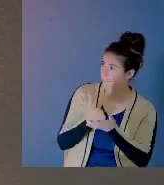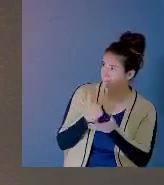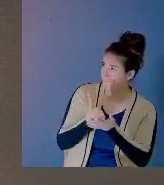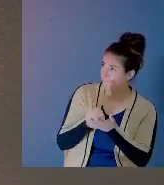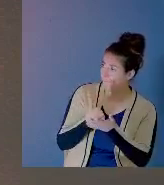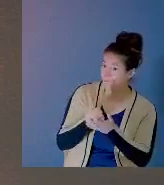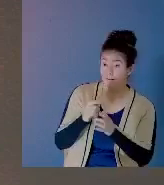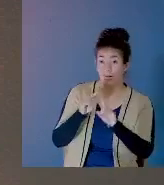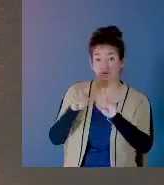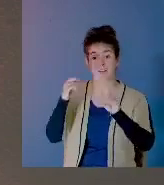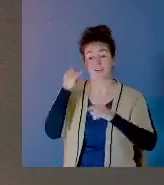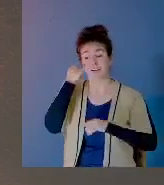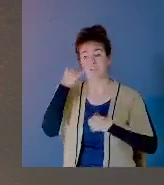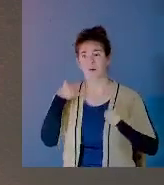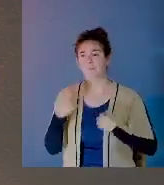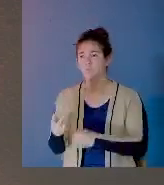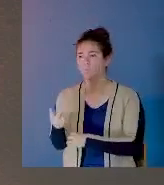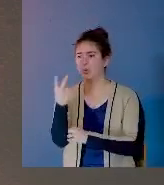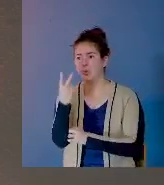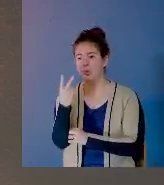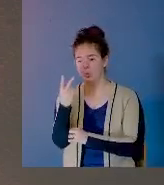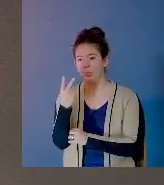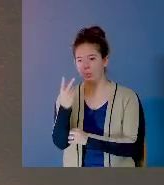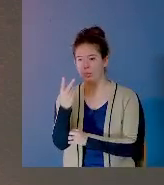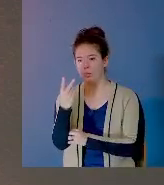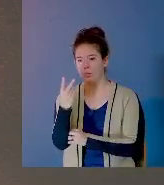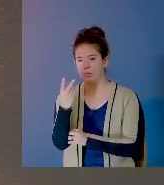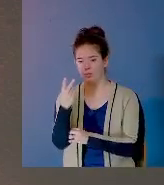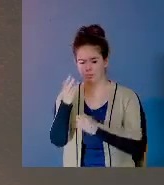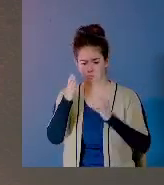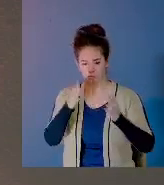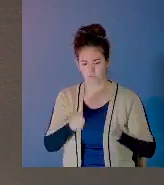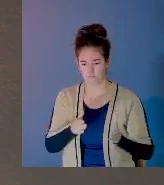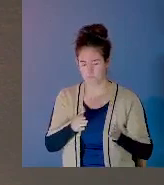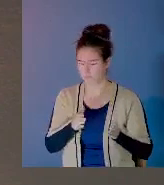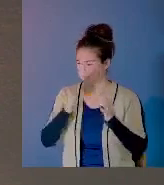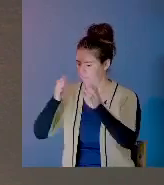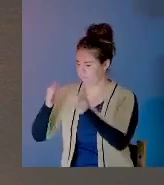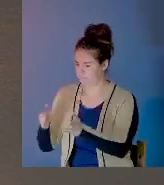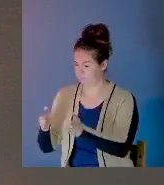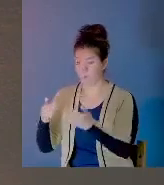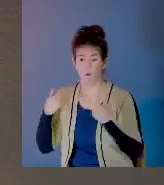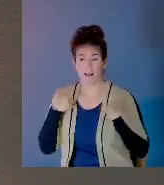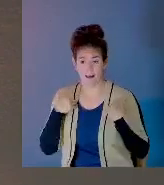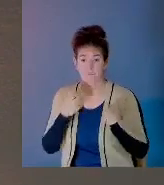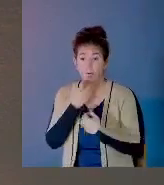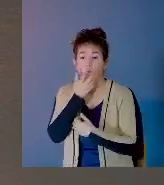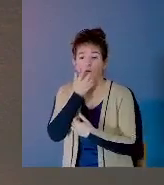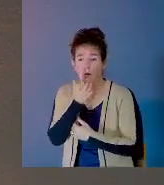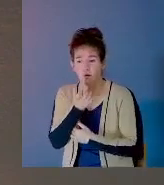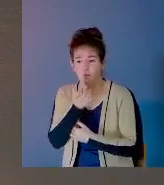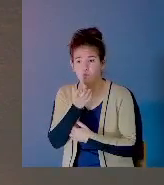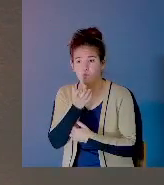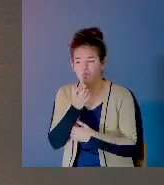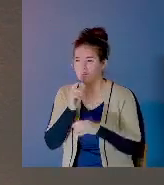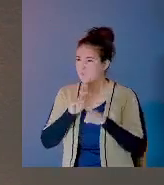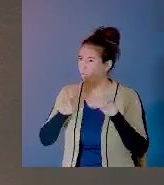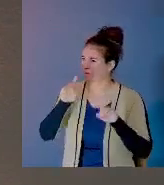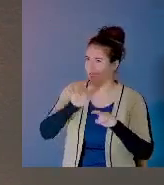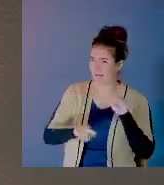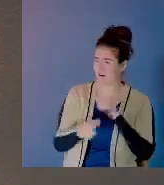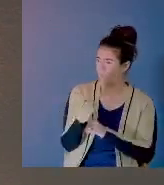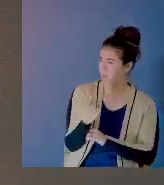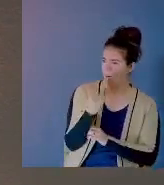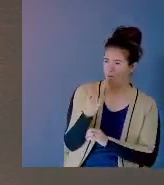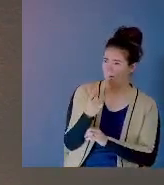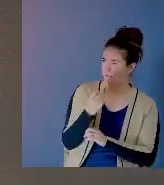together, then they have heat, but how can one be warm alone? And if one prevail against